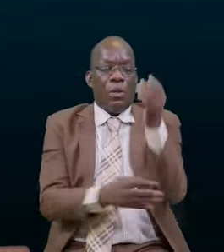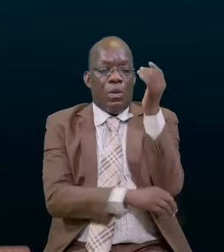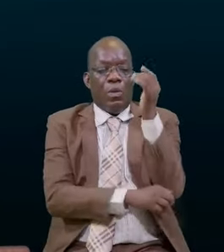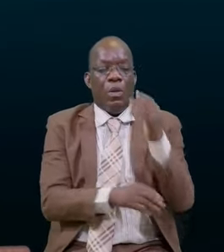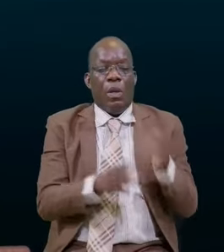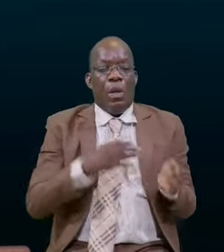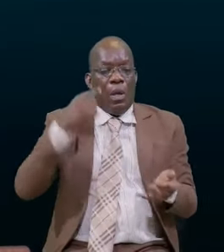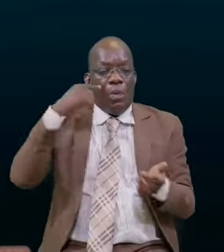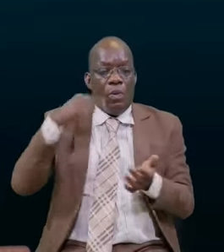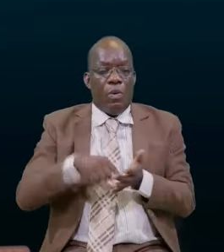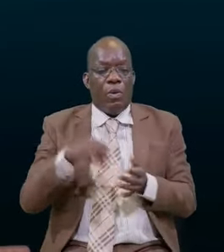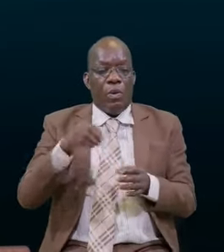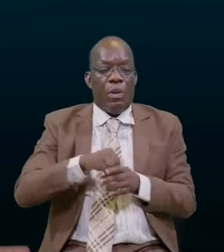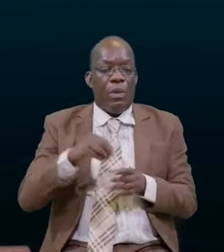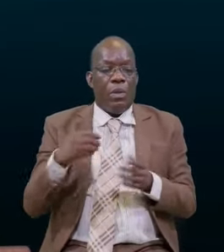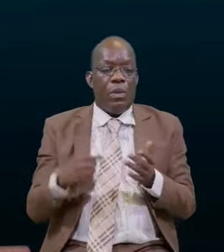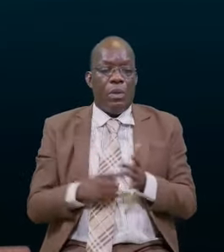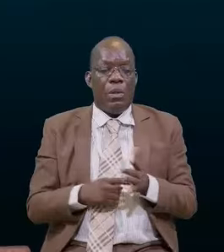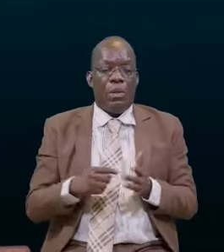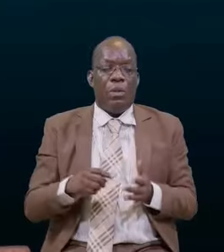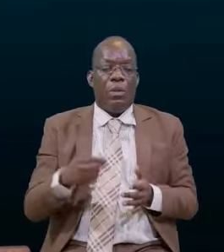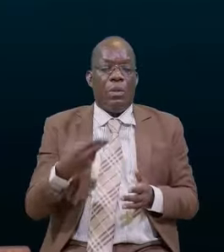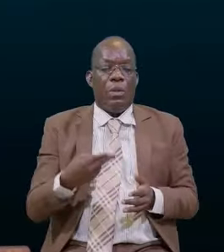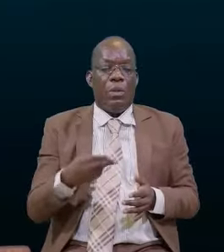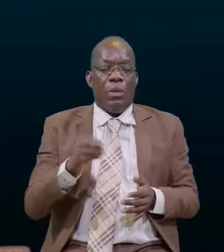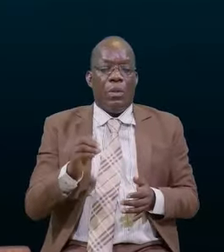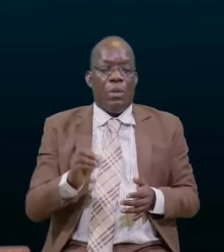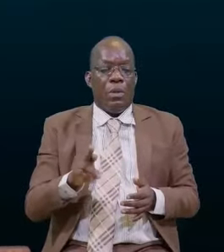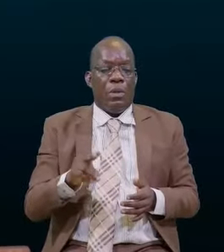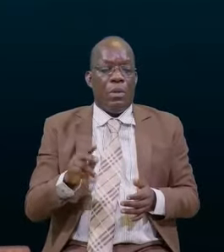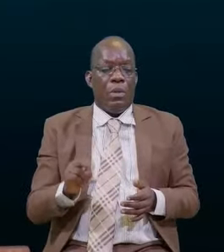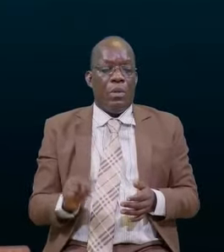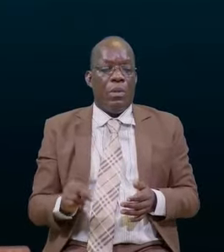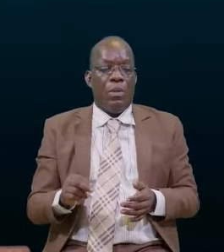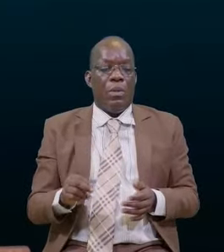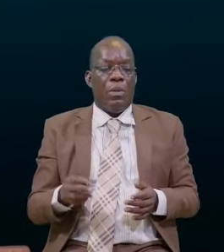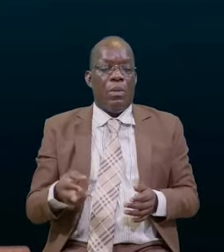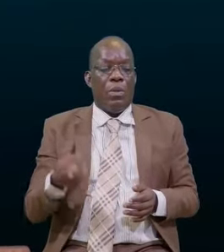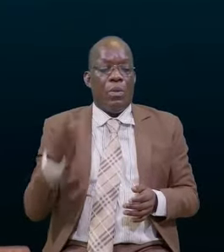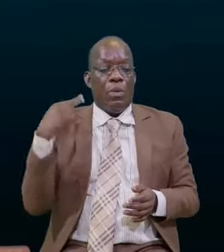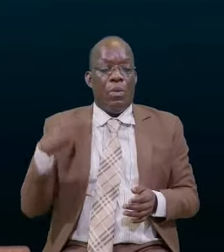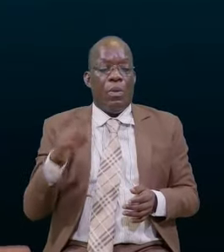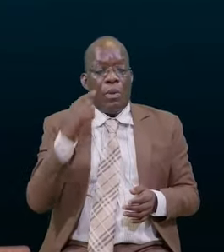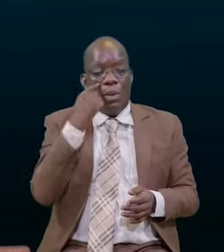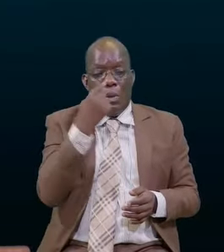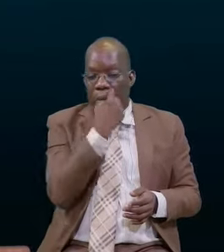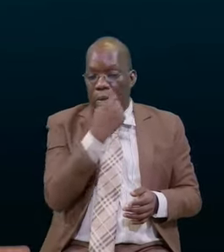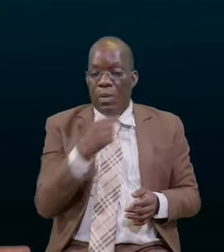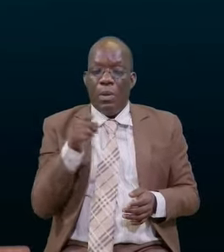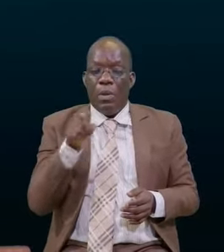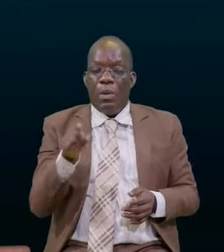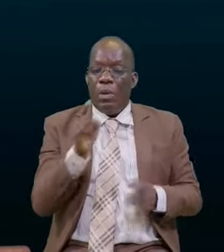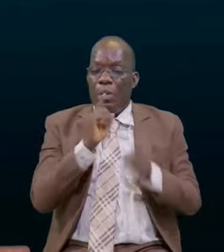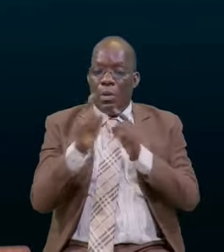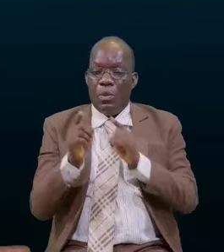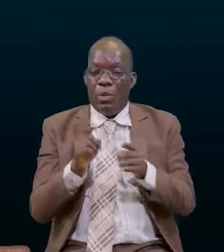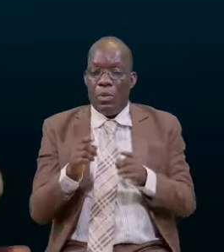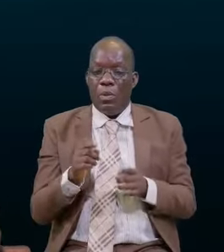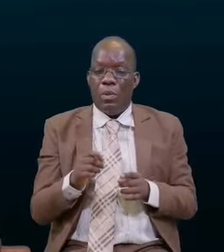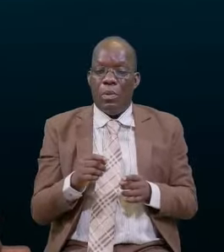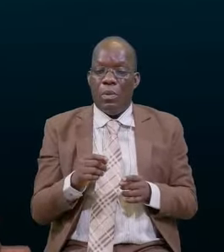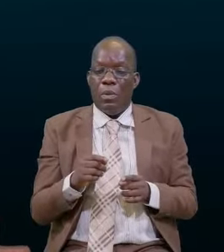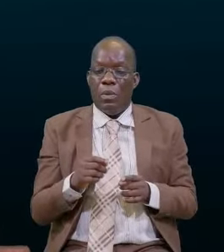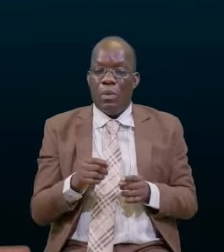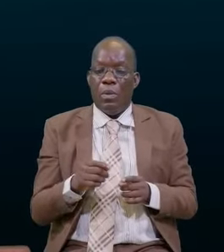great things can imagine little horn but he was speaking things that he ought not to speak blasphemy against the almighty God doing